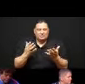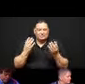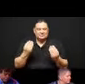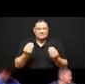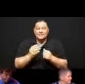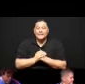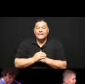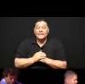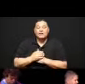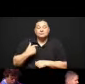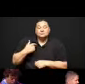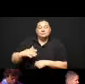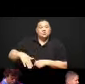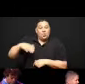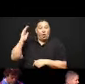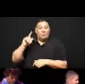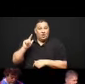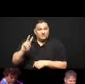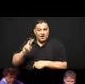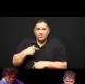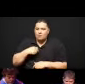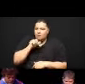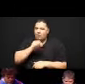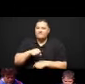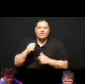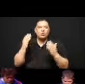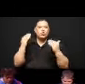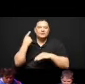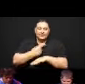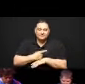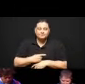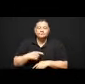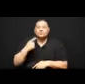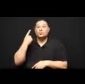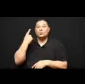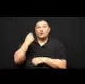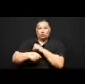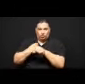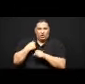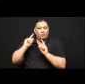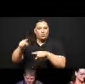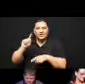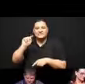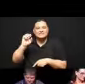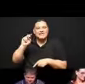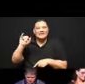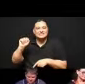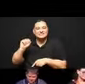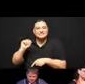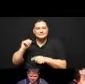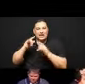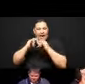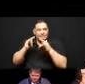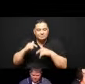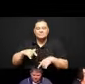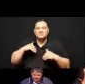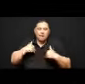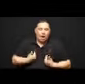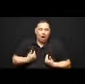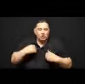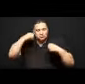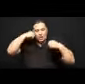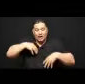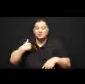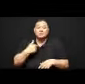Growing up in Vegas, I loved pool days. One year, I went to tennis camp. Tired and sweaty, when we